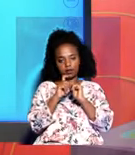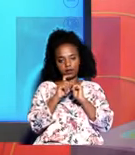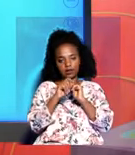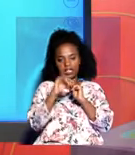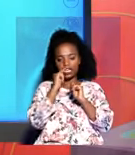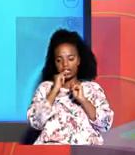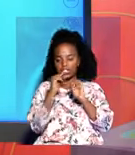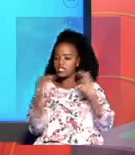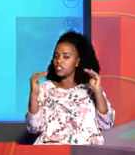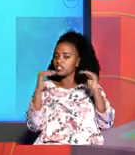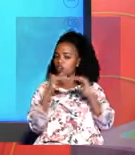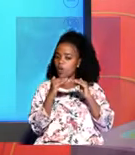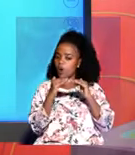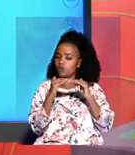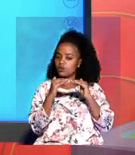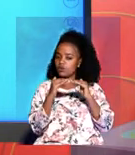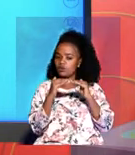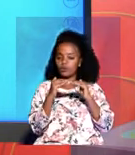is equal to